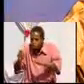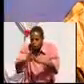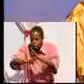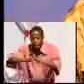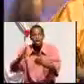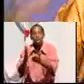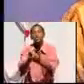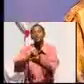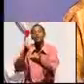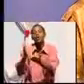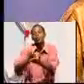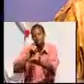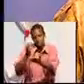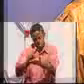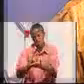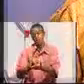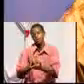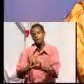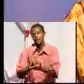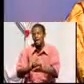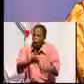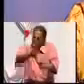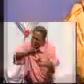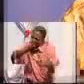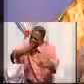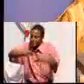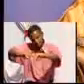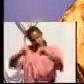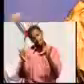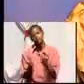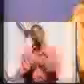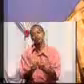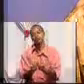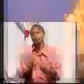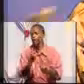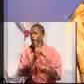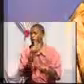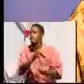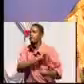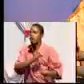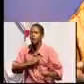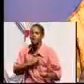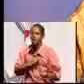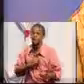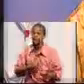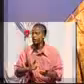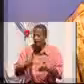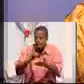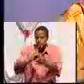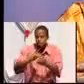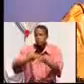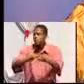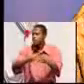social welfare as their department, line department in this country. Okay. So if we have any government policies or whatever that we need